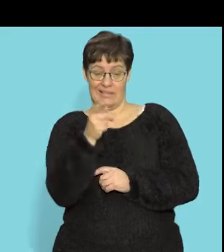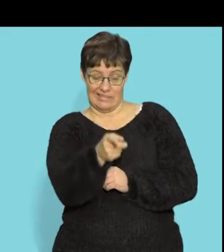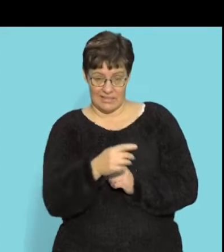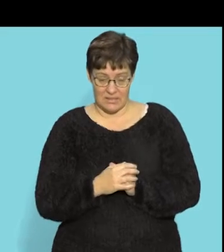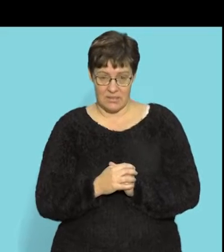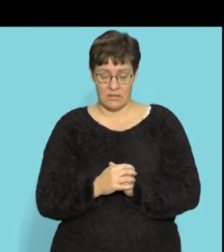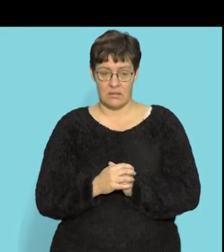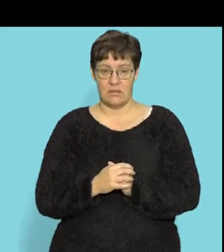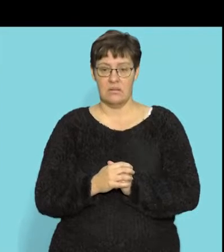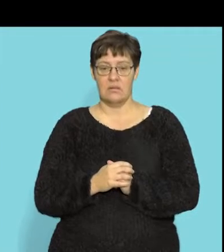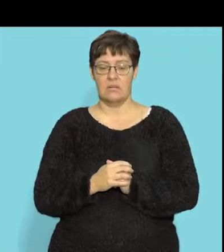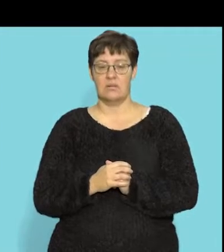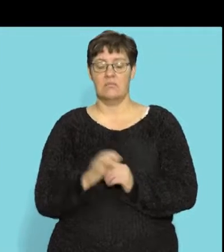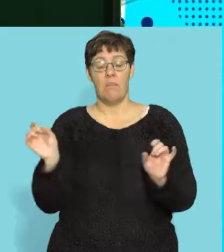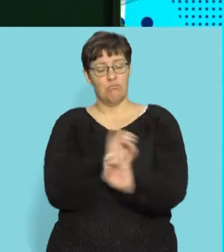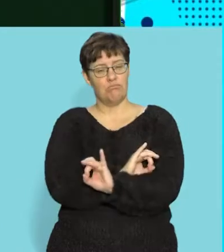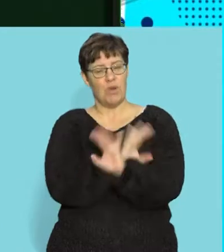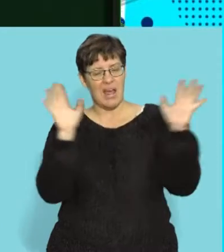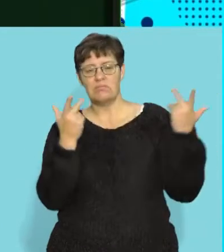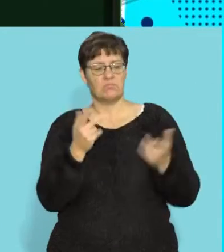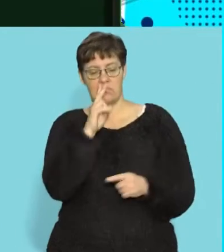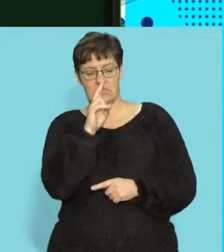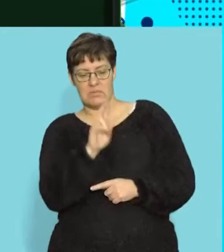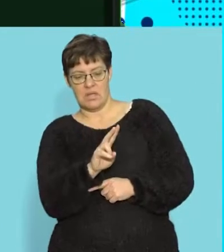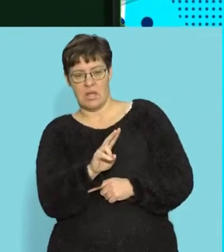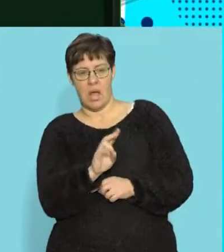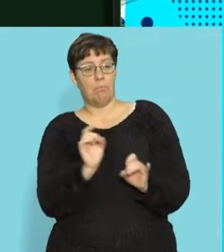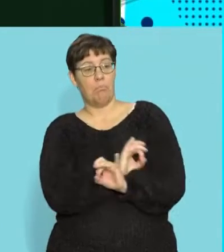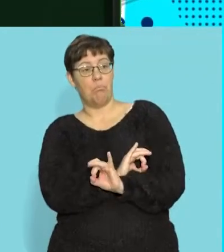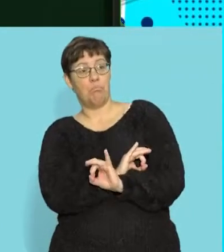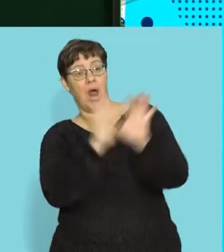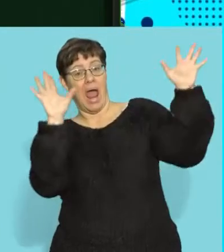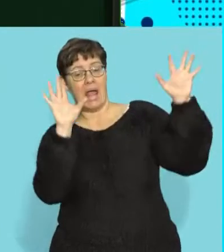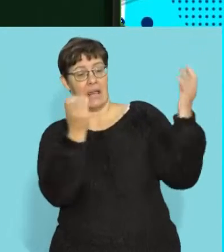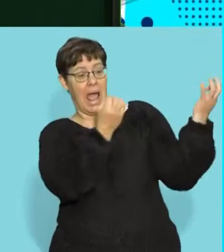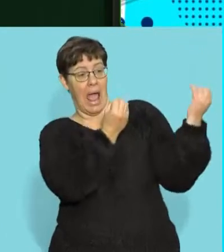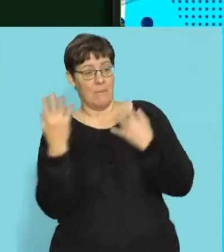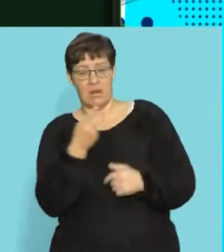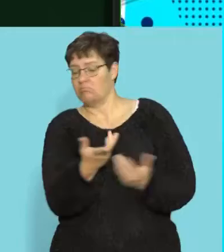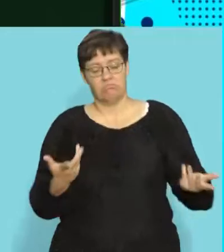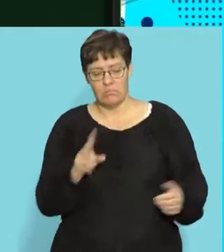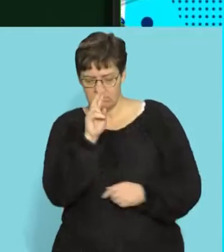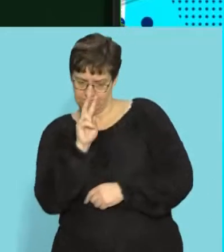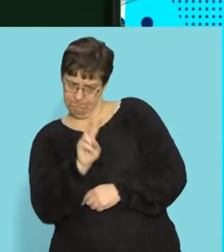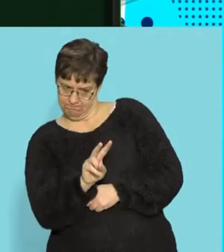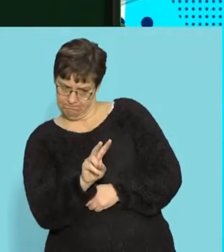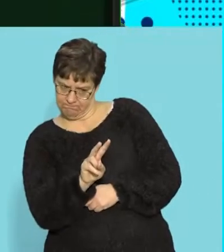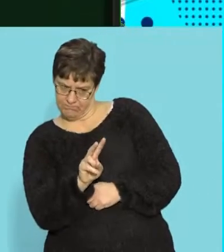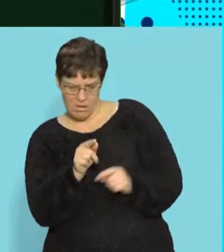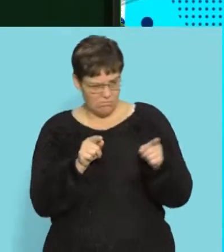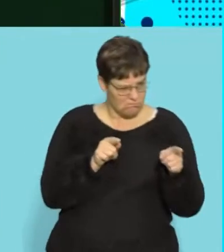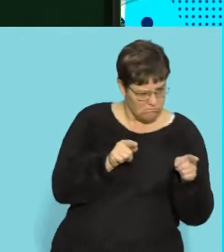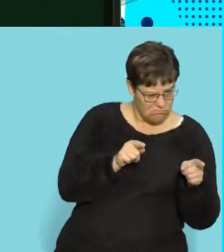something that is very, very qualitative. You cannot quantify brightness. It's something that you look at it, and